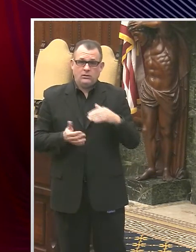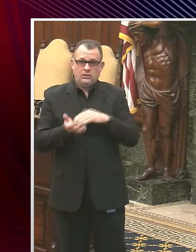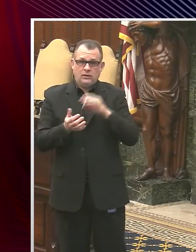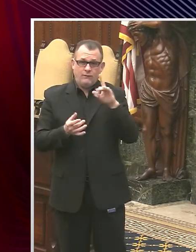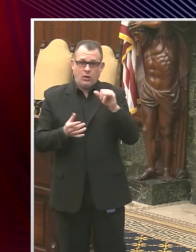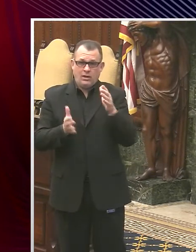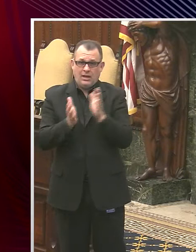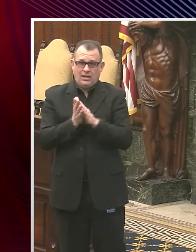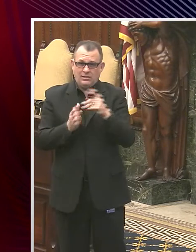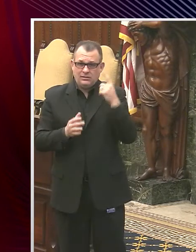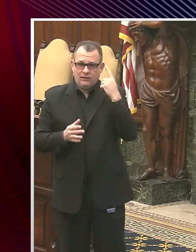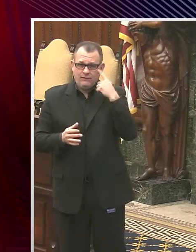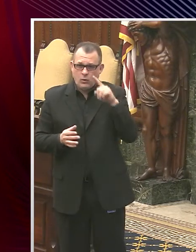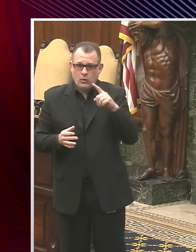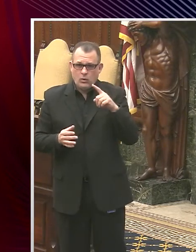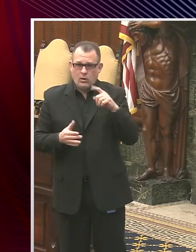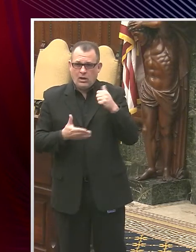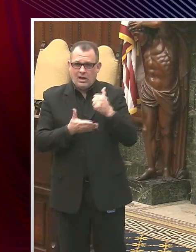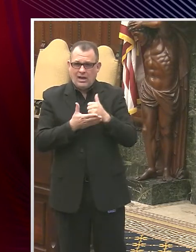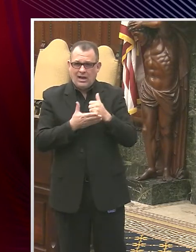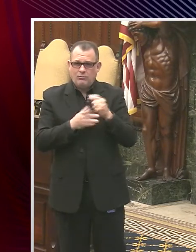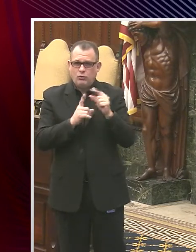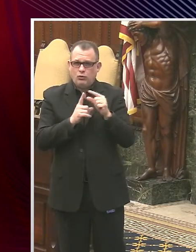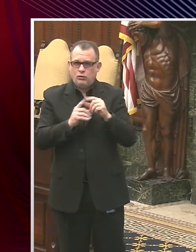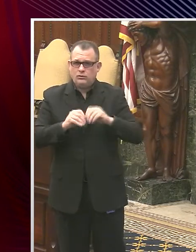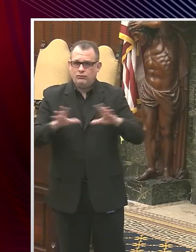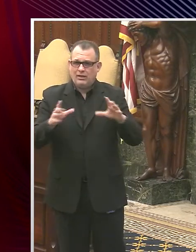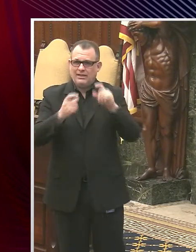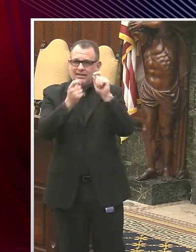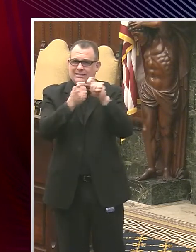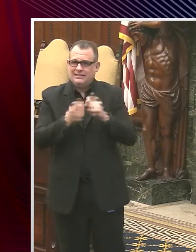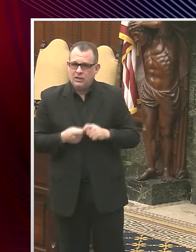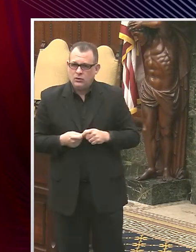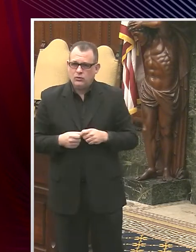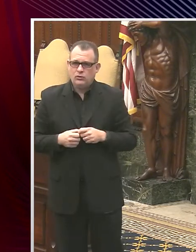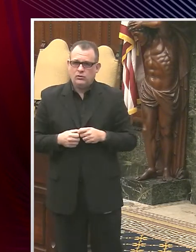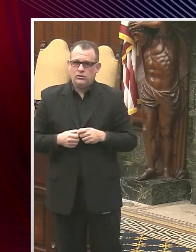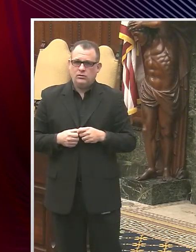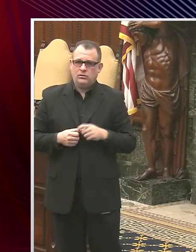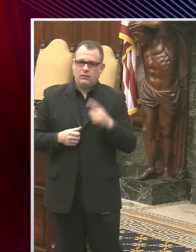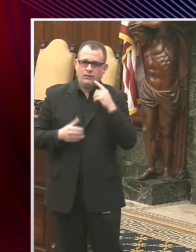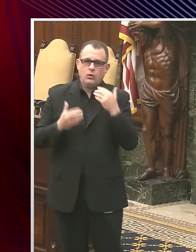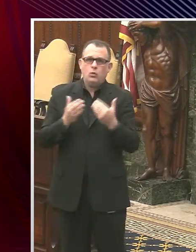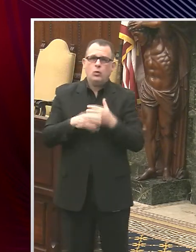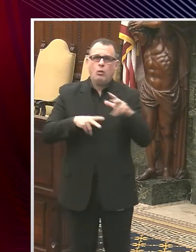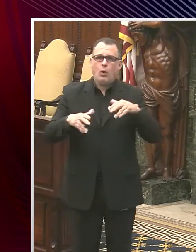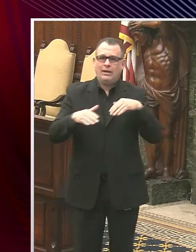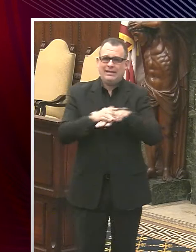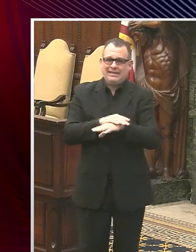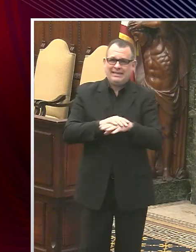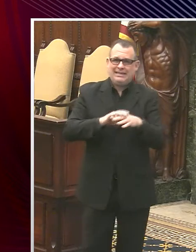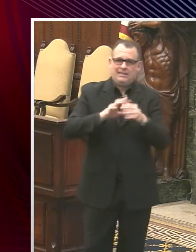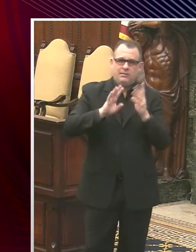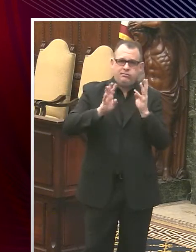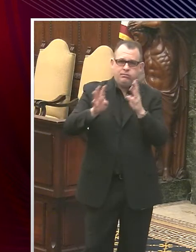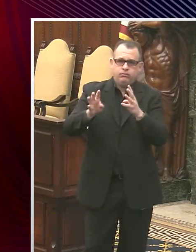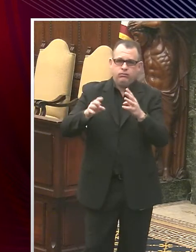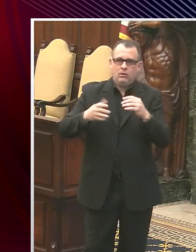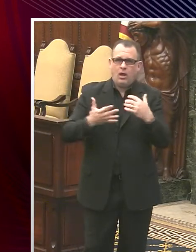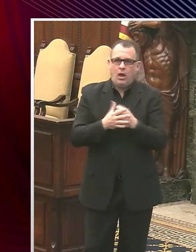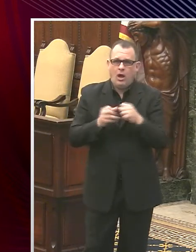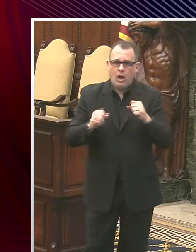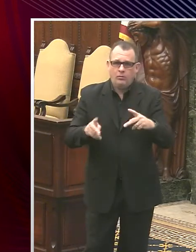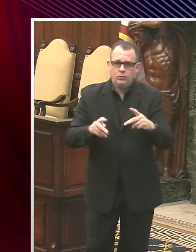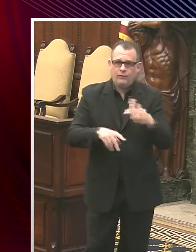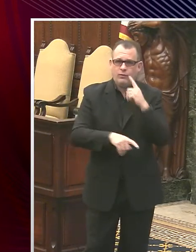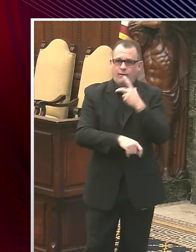for help in getting the word out with details of the new walk-in, walk-up opportunities at the